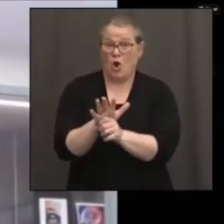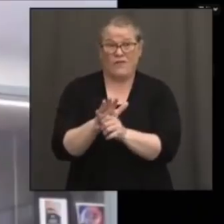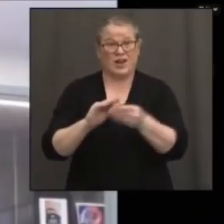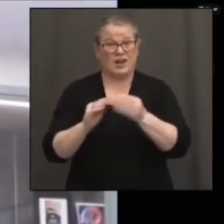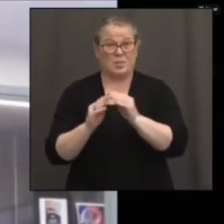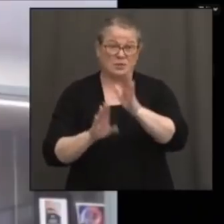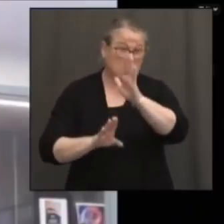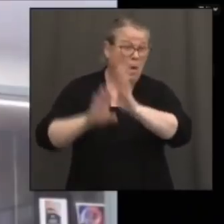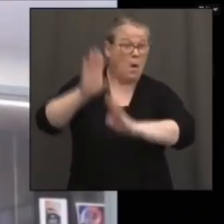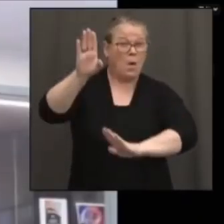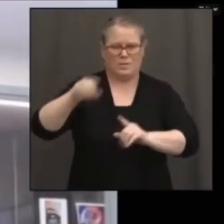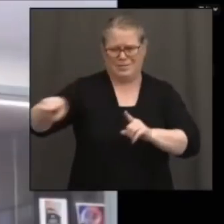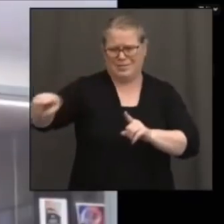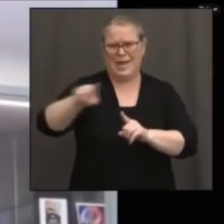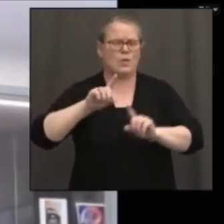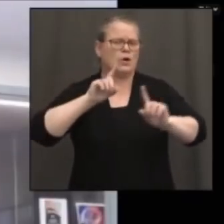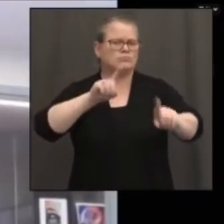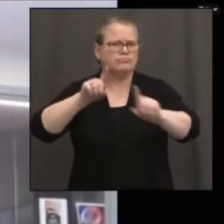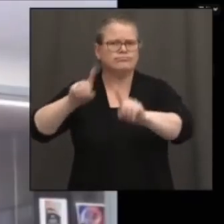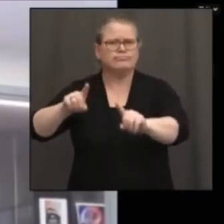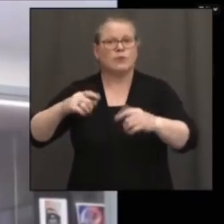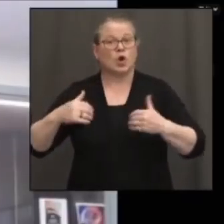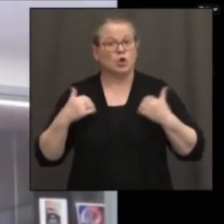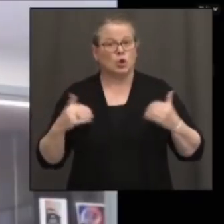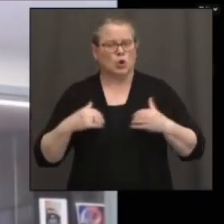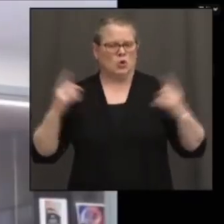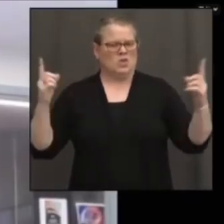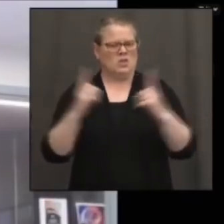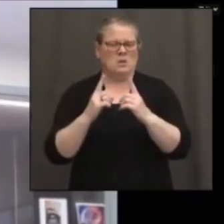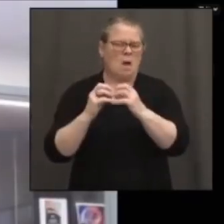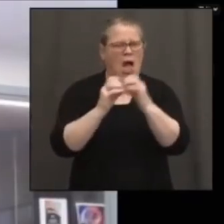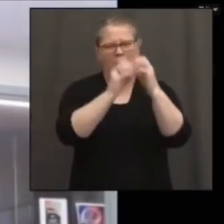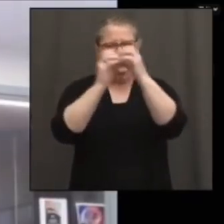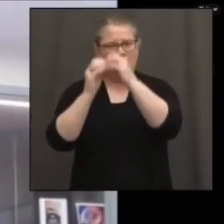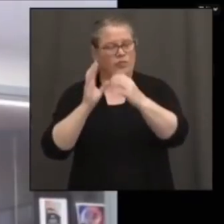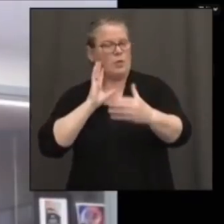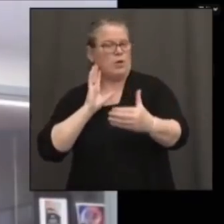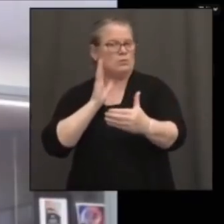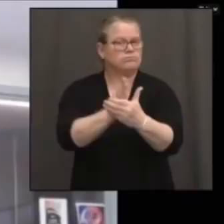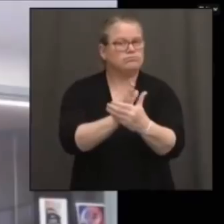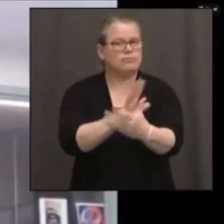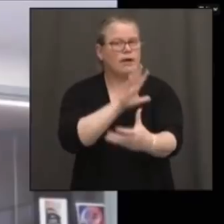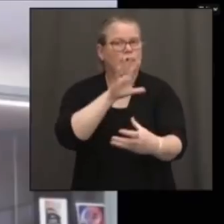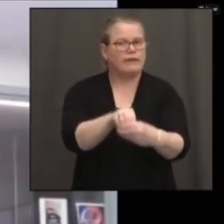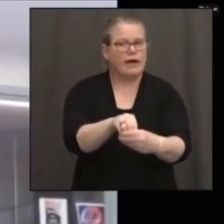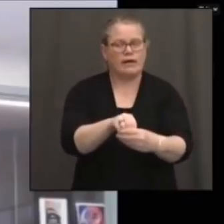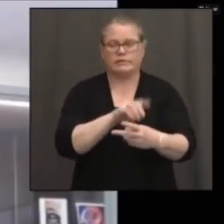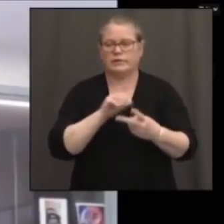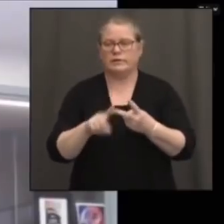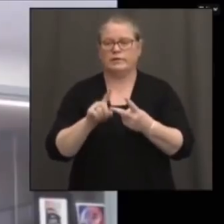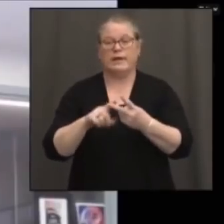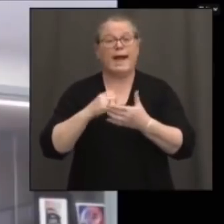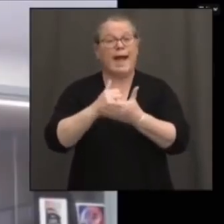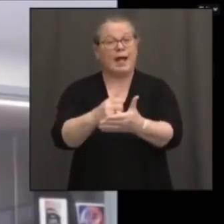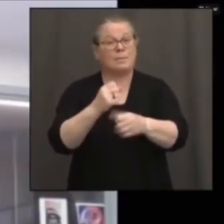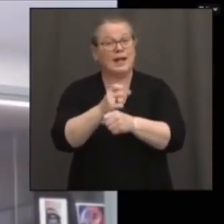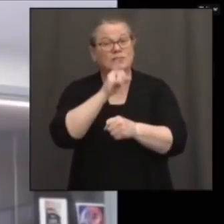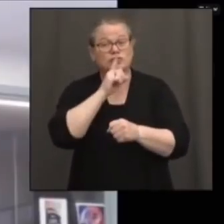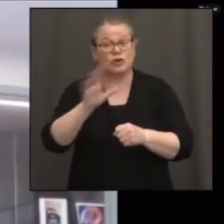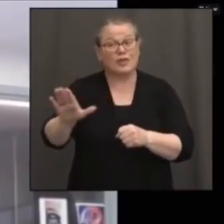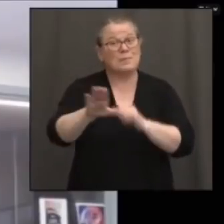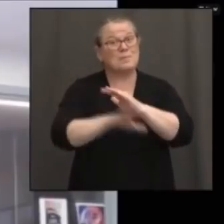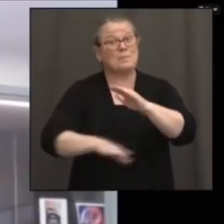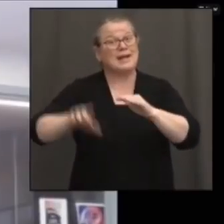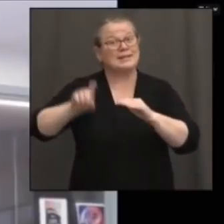there interrupting incidences of violence amongst youth, meeting basic needs like food and sanitation items. But